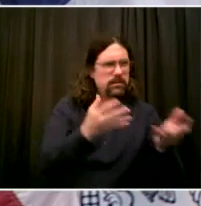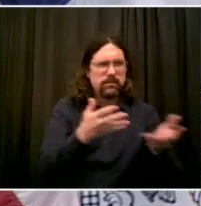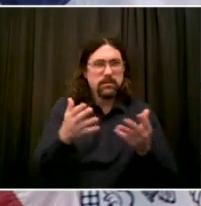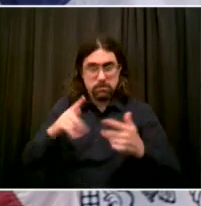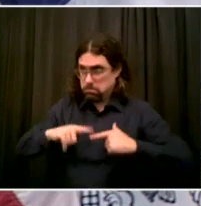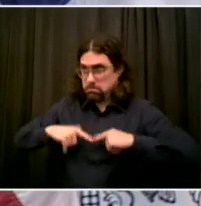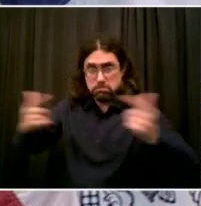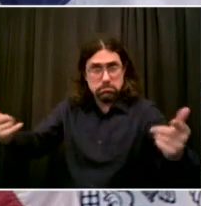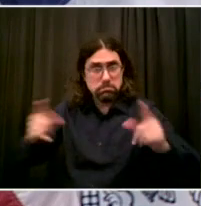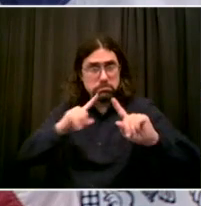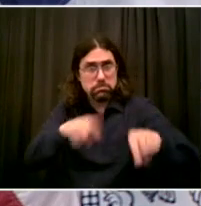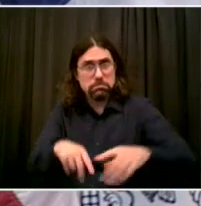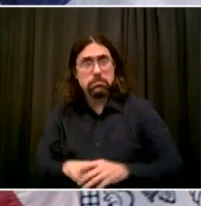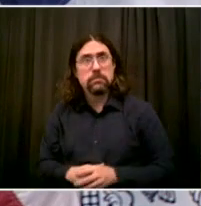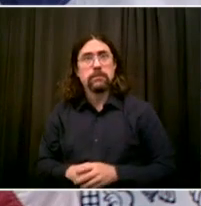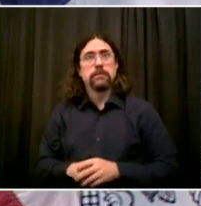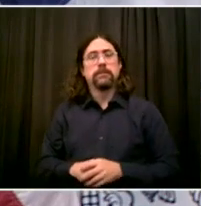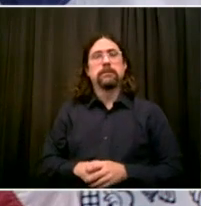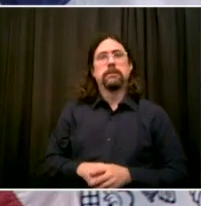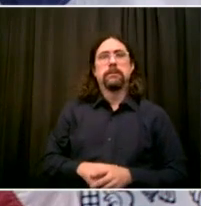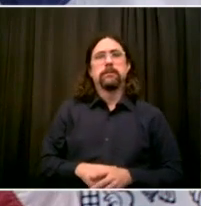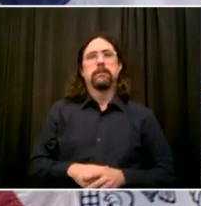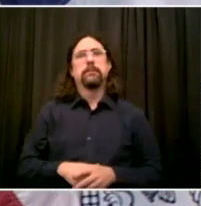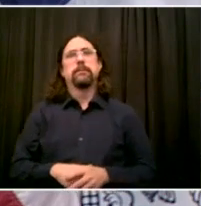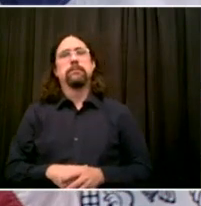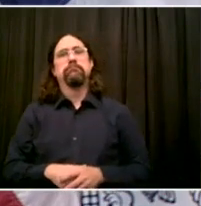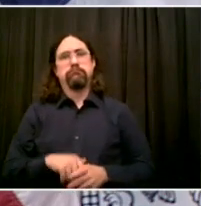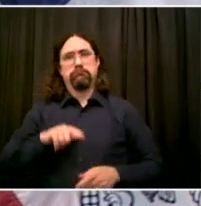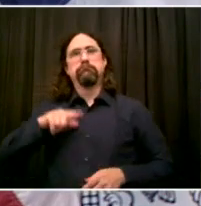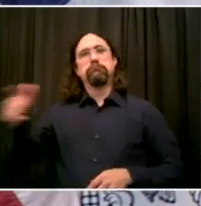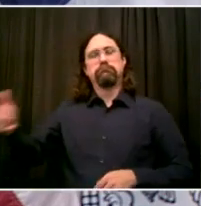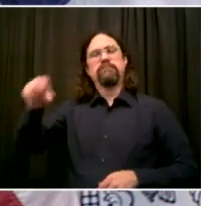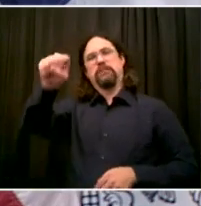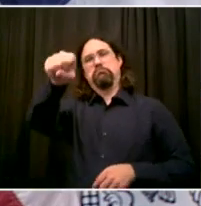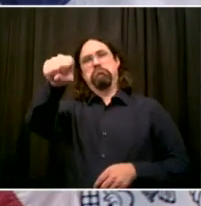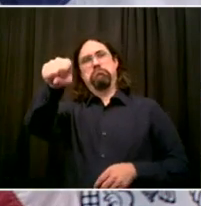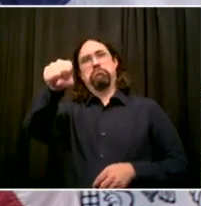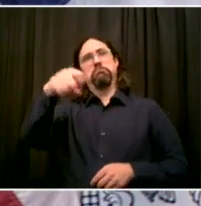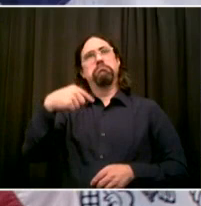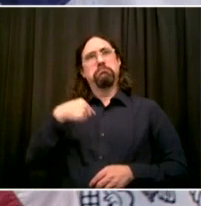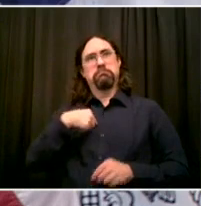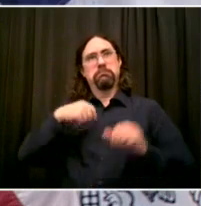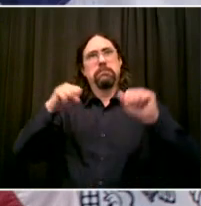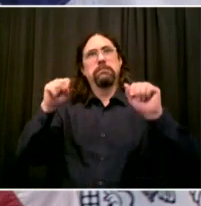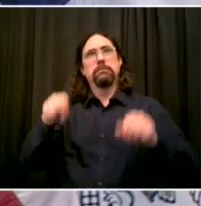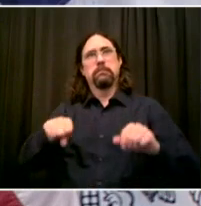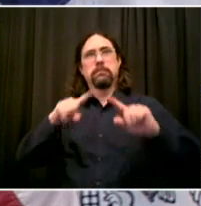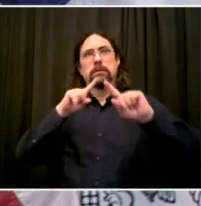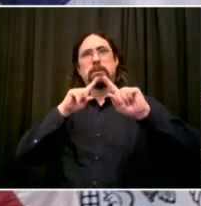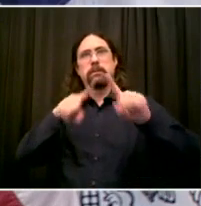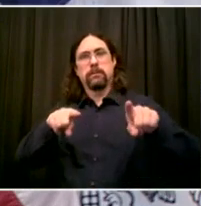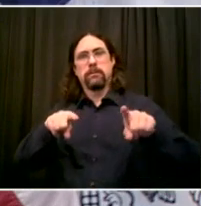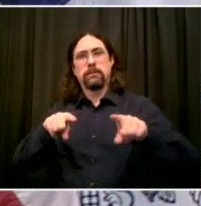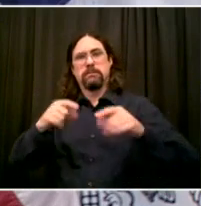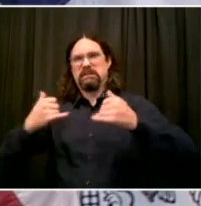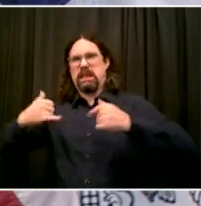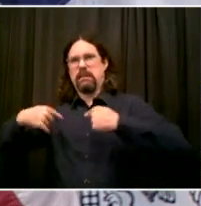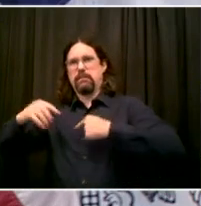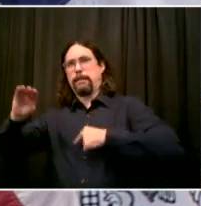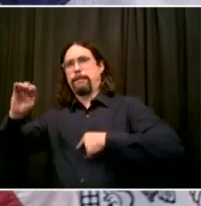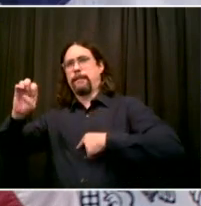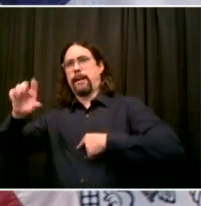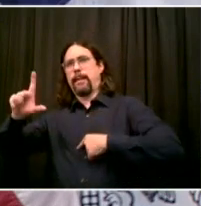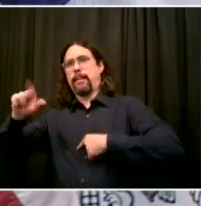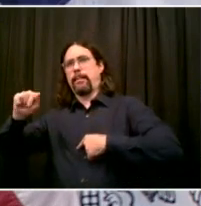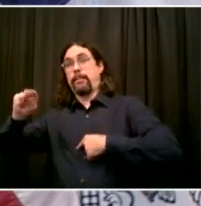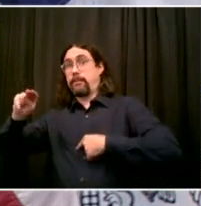Sure, I can start and Lorraine can jump in. Just in terms of how we'll actually stand up the capacity through community-based organizations,